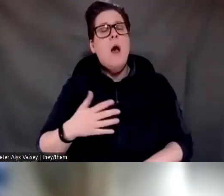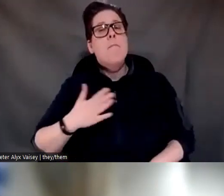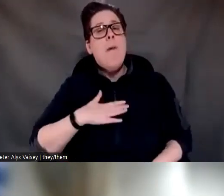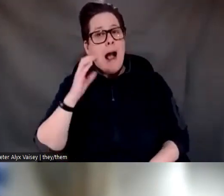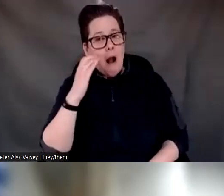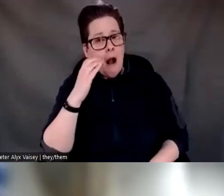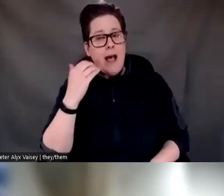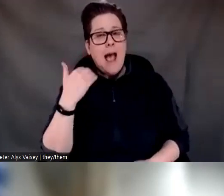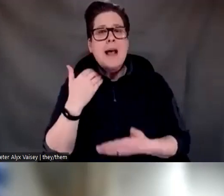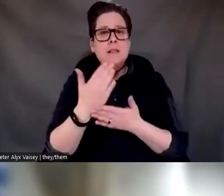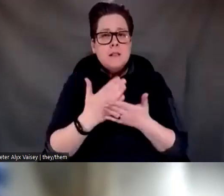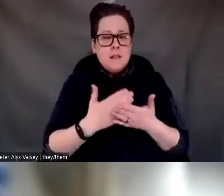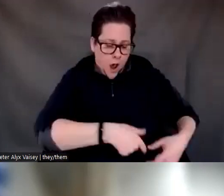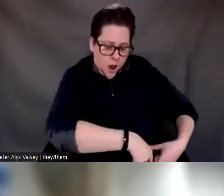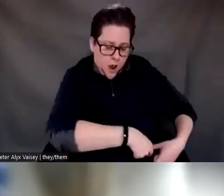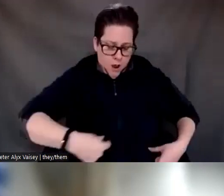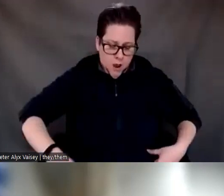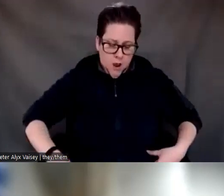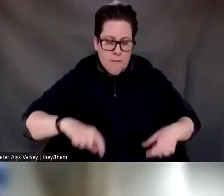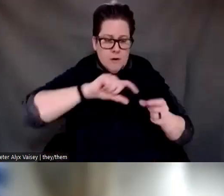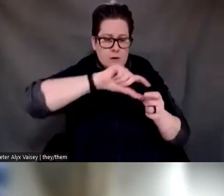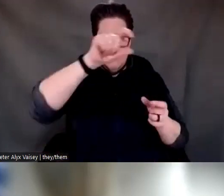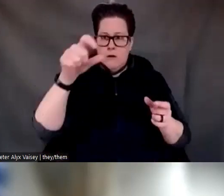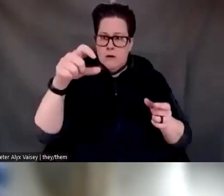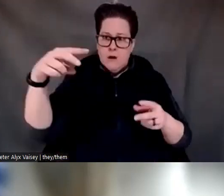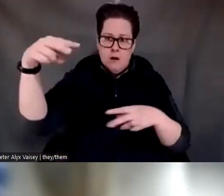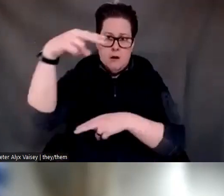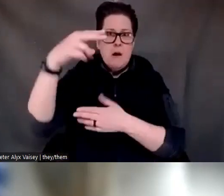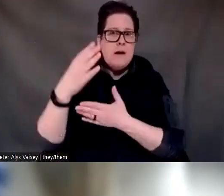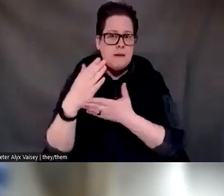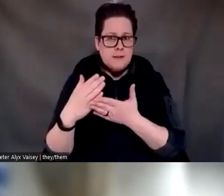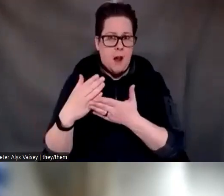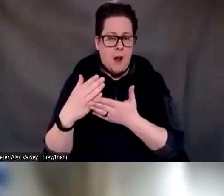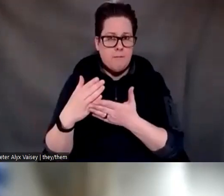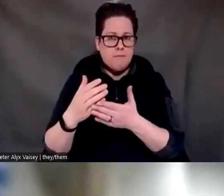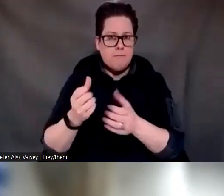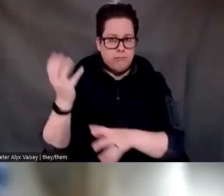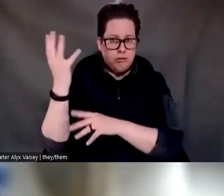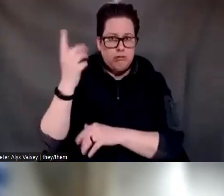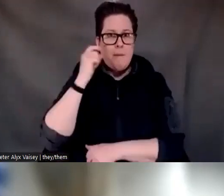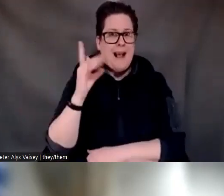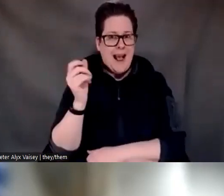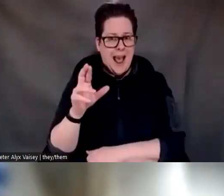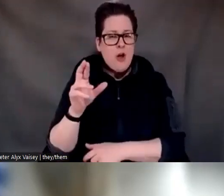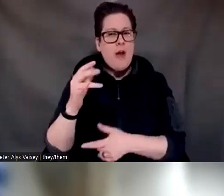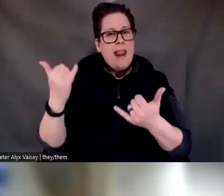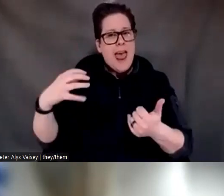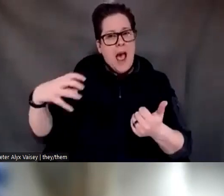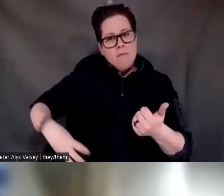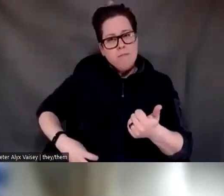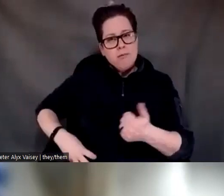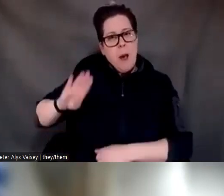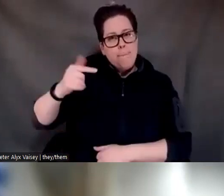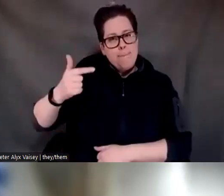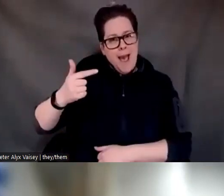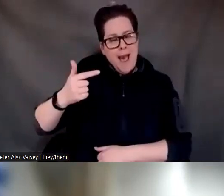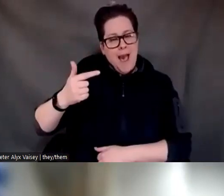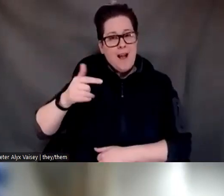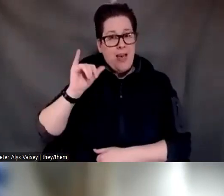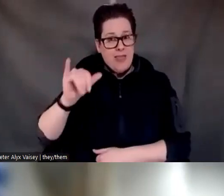cousin had part of his colon removed because of cancer, and now he has a colostomy bag. Is this a usual outcome and is it